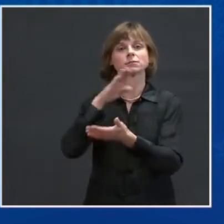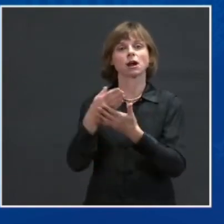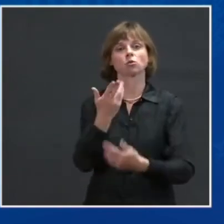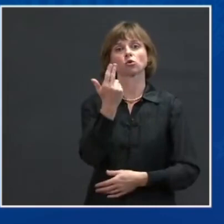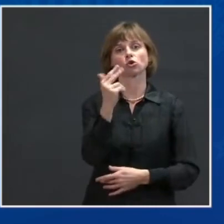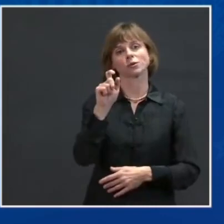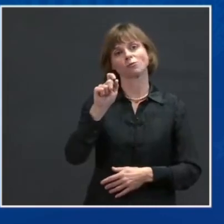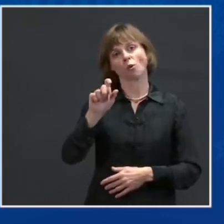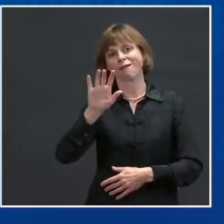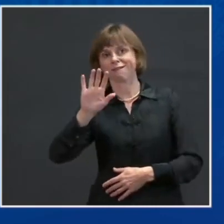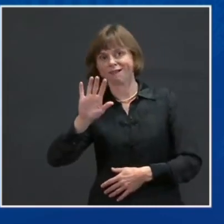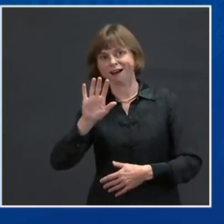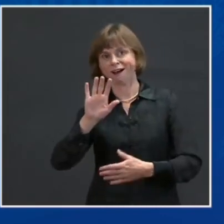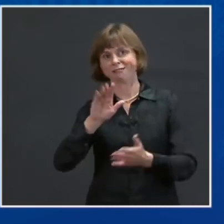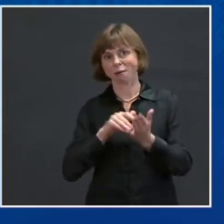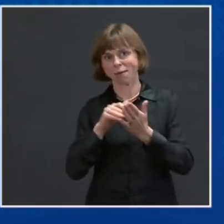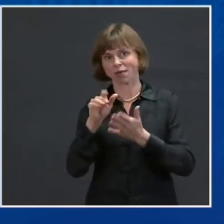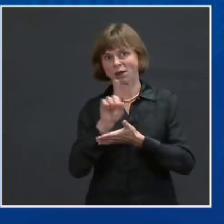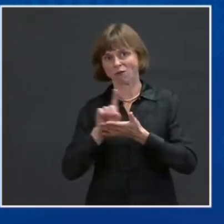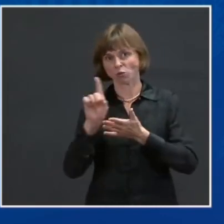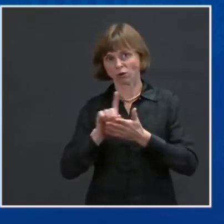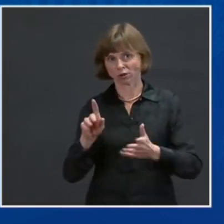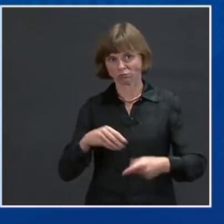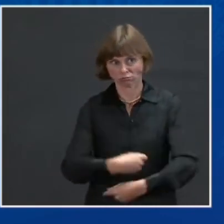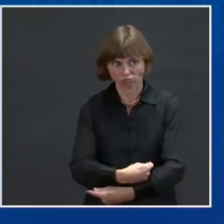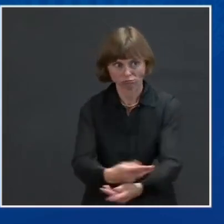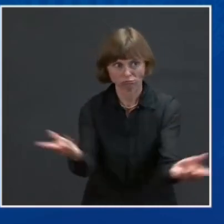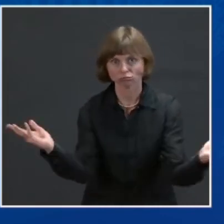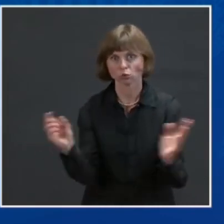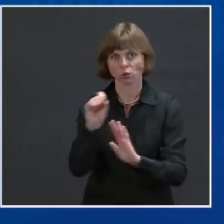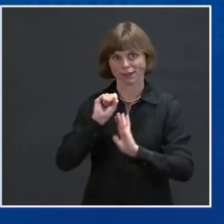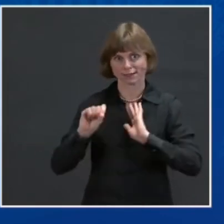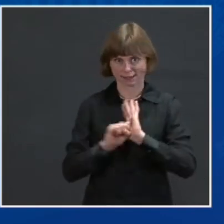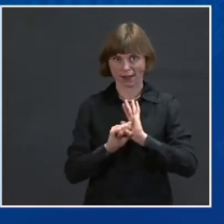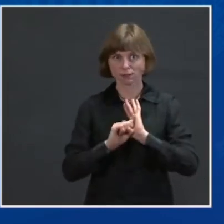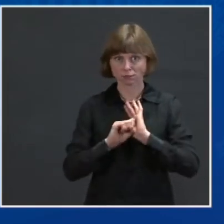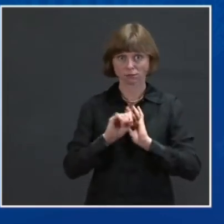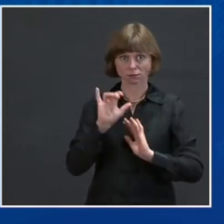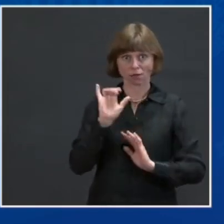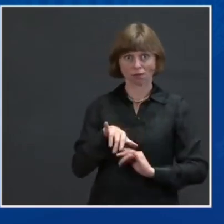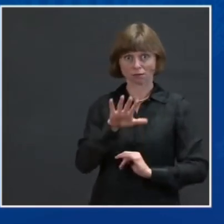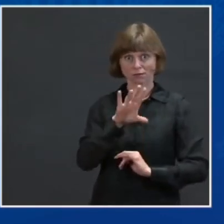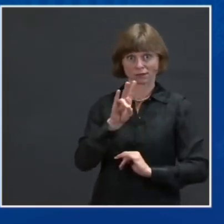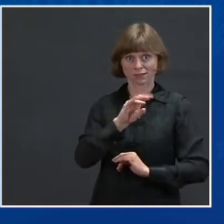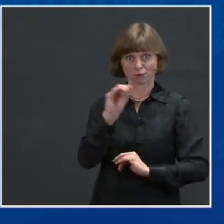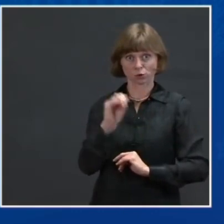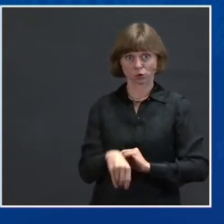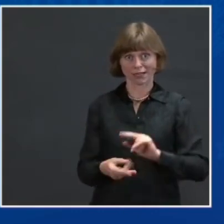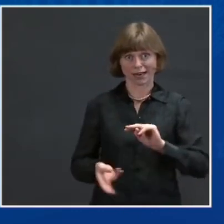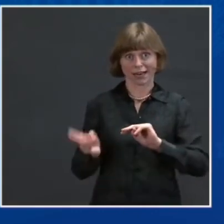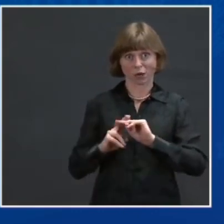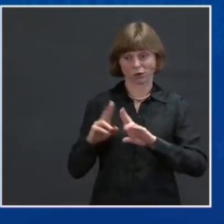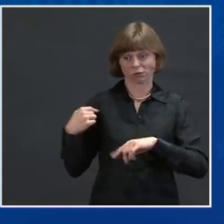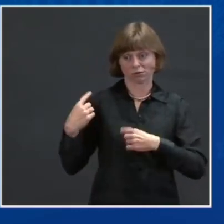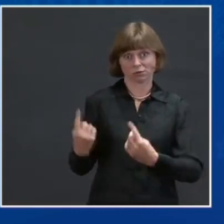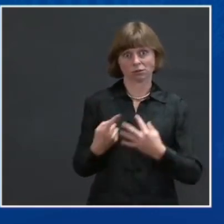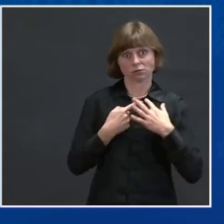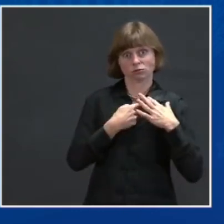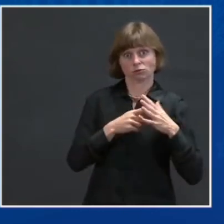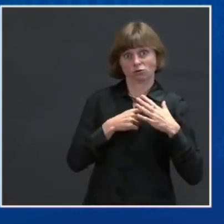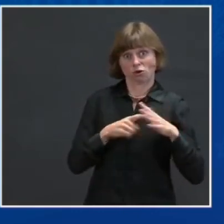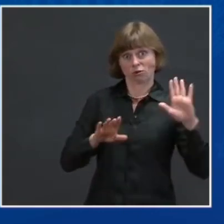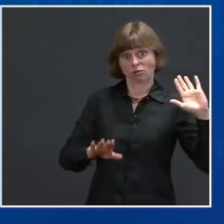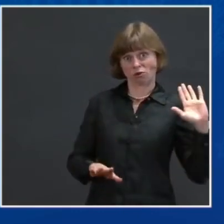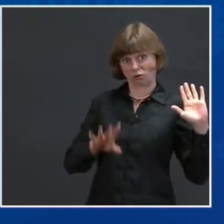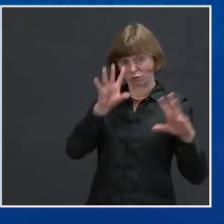per week that will go out to states. This is a 57% increase from the amount states received when the president was inaugurated.